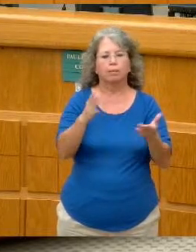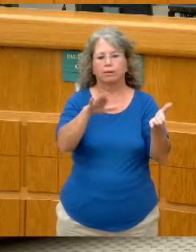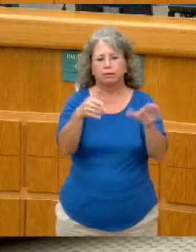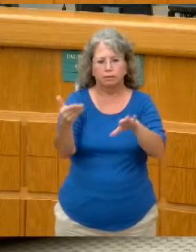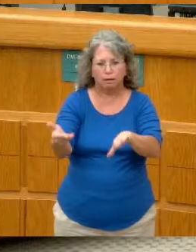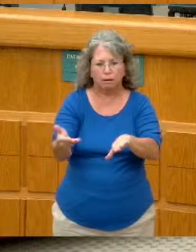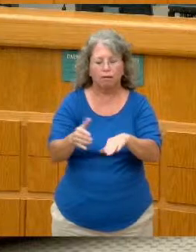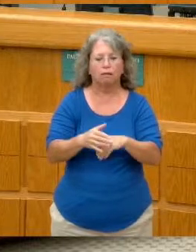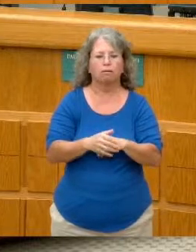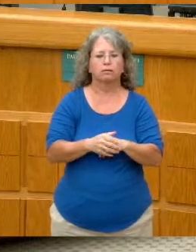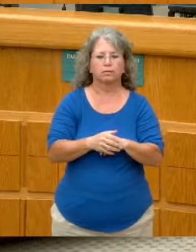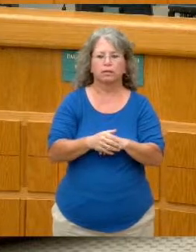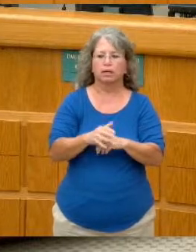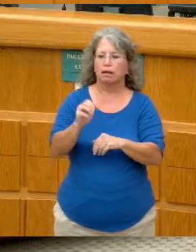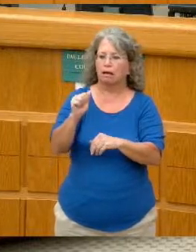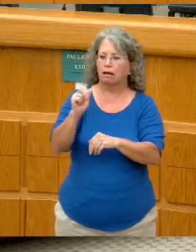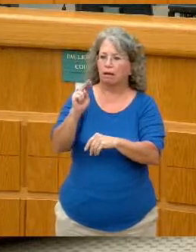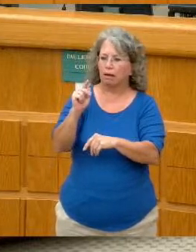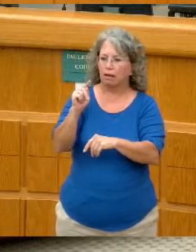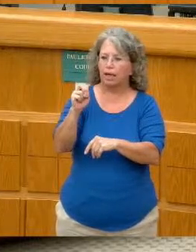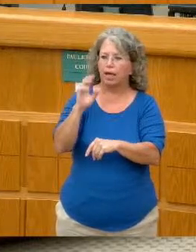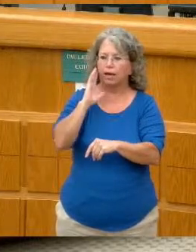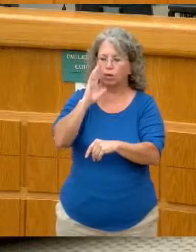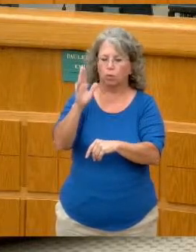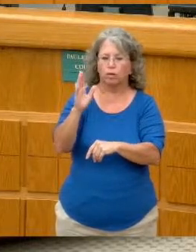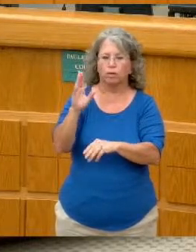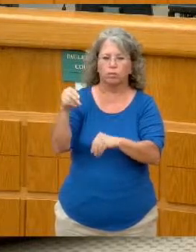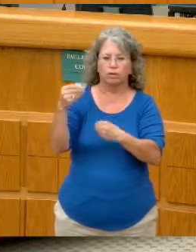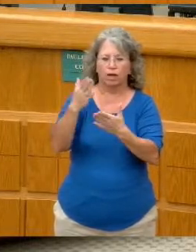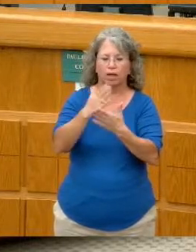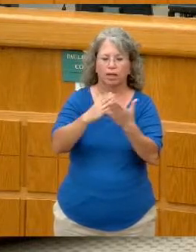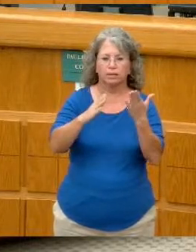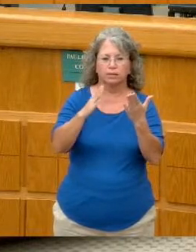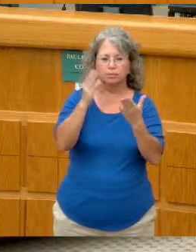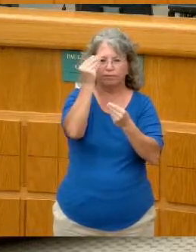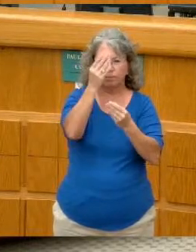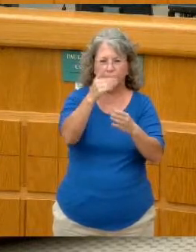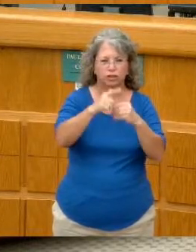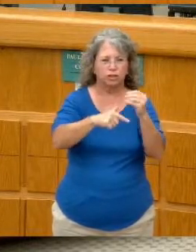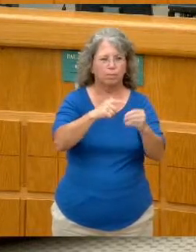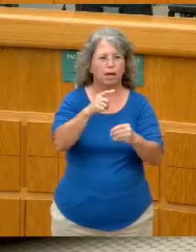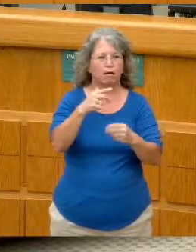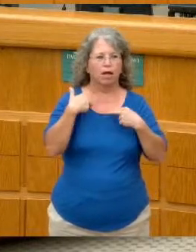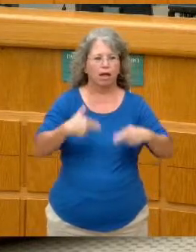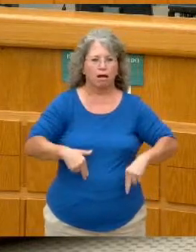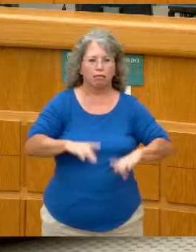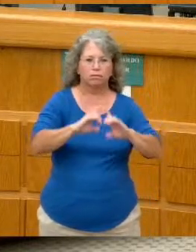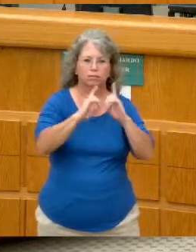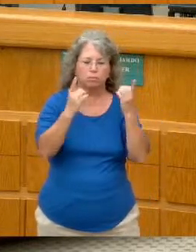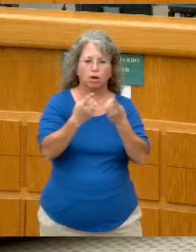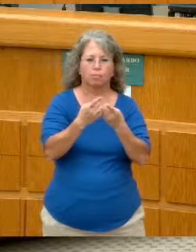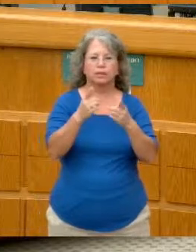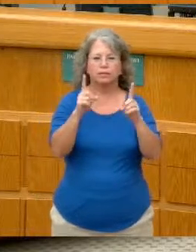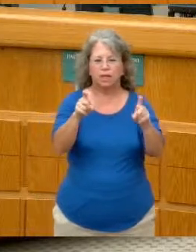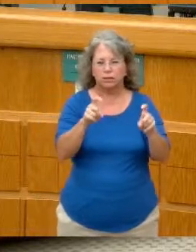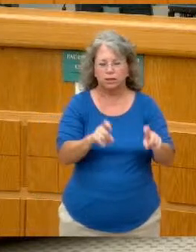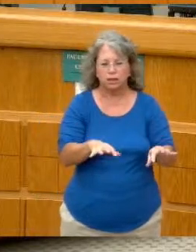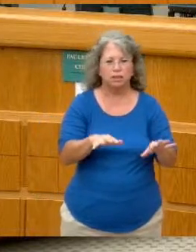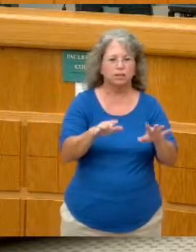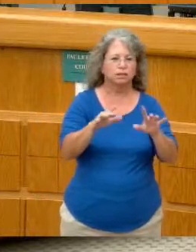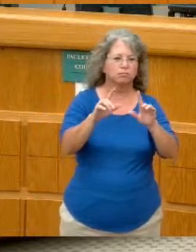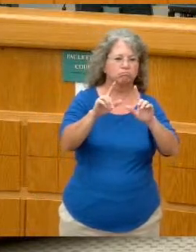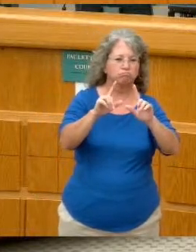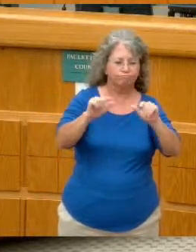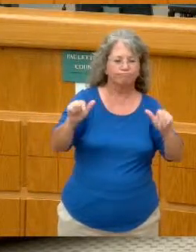us some updates on the health of the health district situation, testing, and that type of thing. And then Dr.